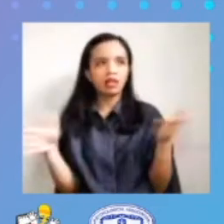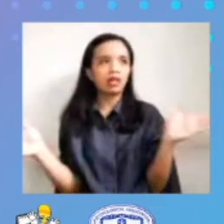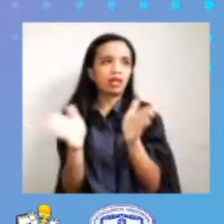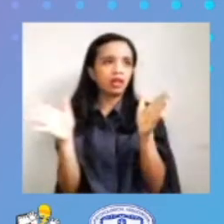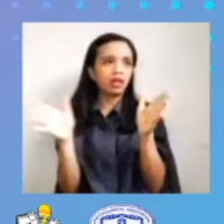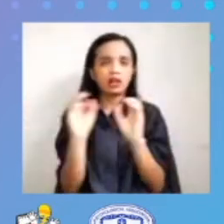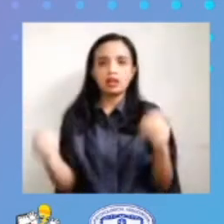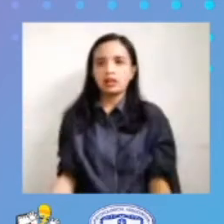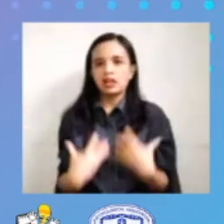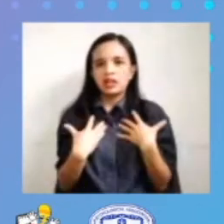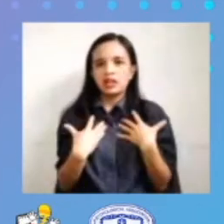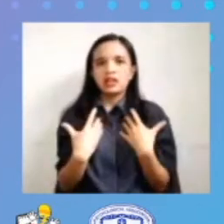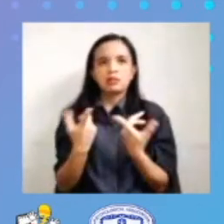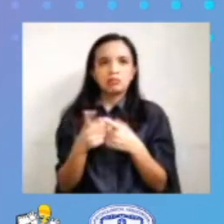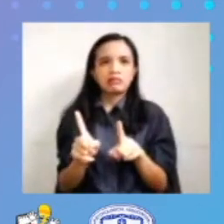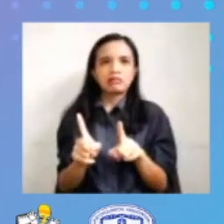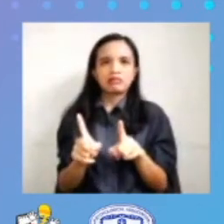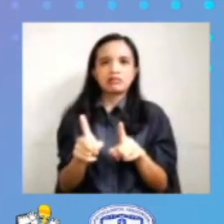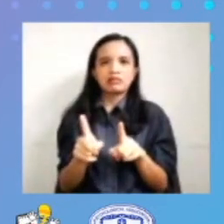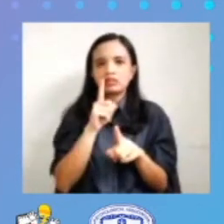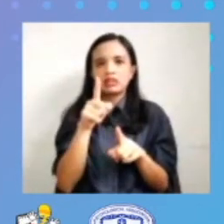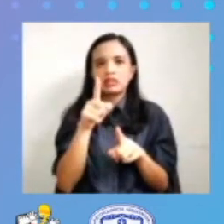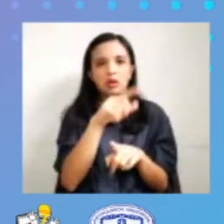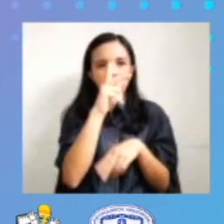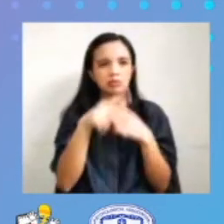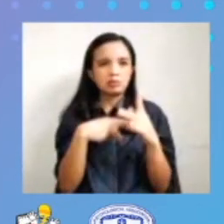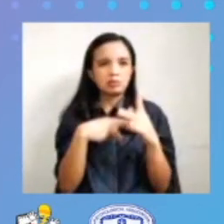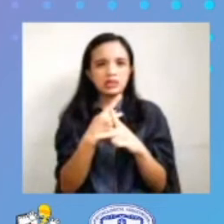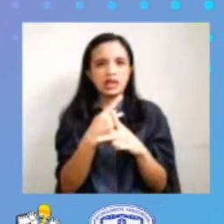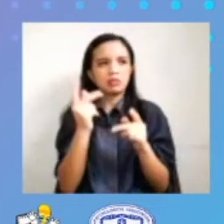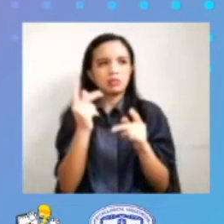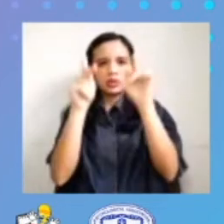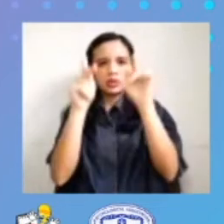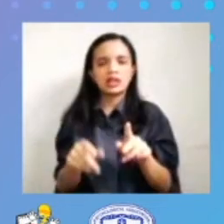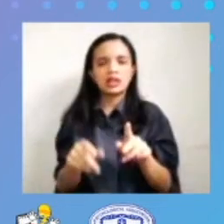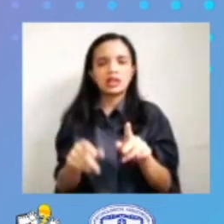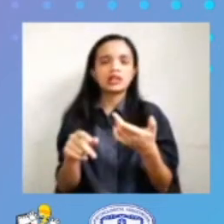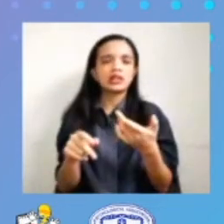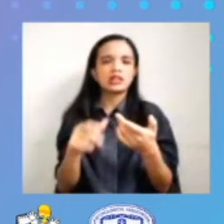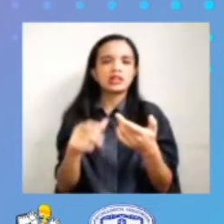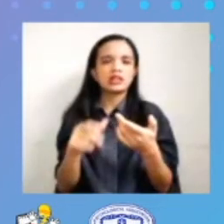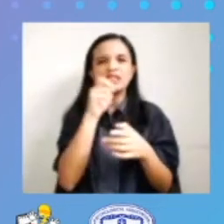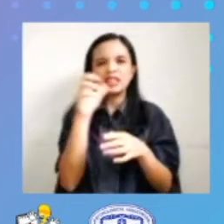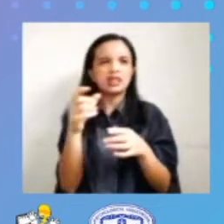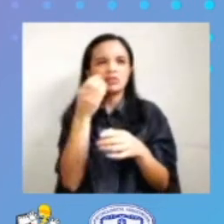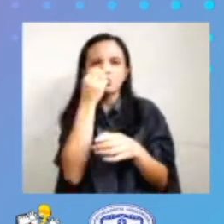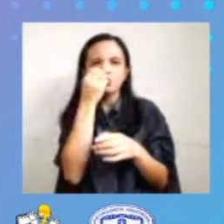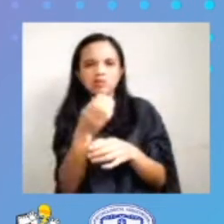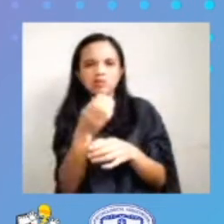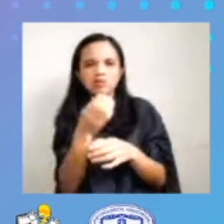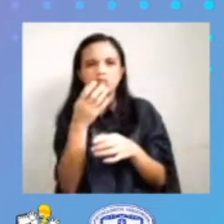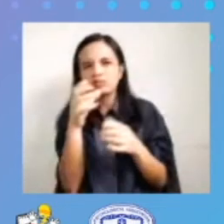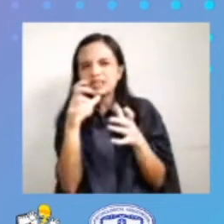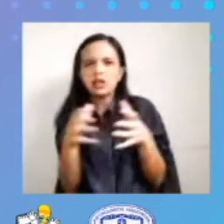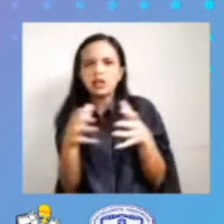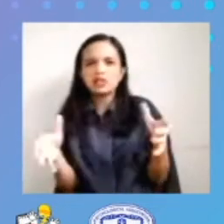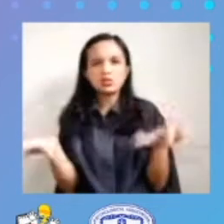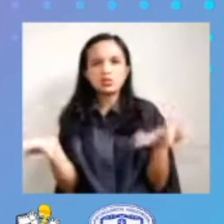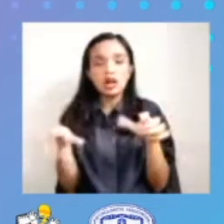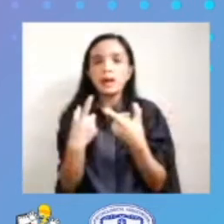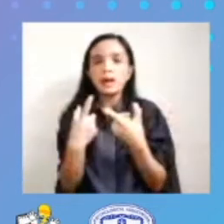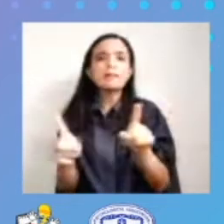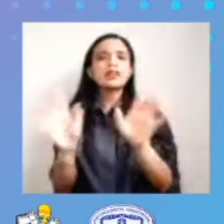Diba? So, wow, thank you. However, remember, you cannot go